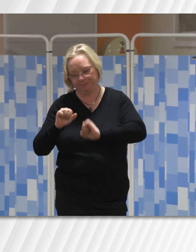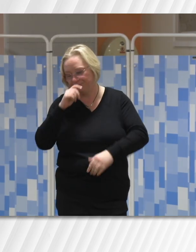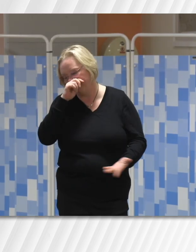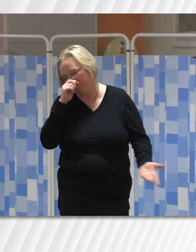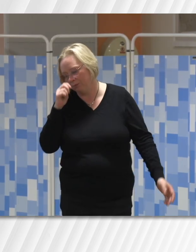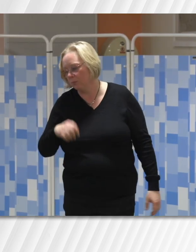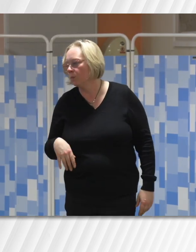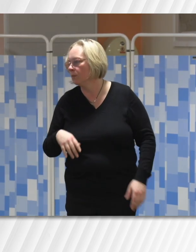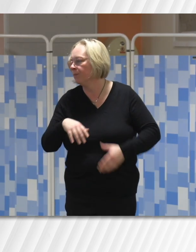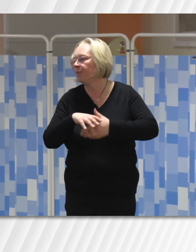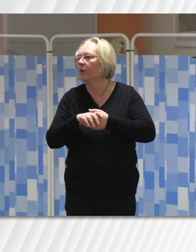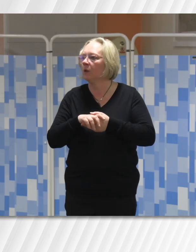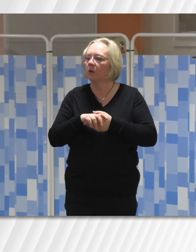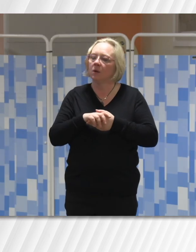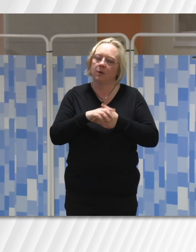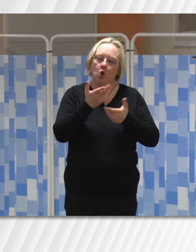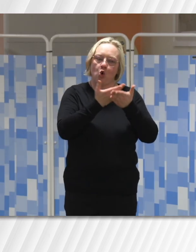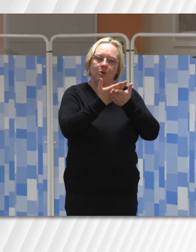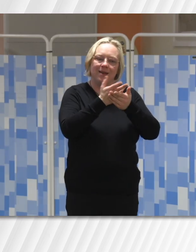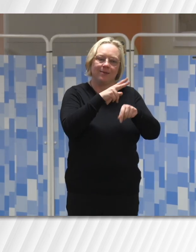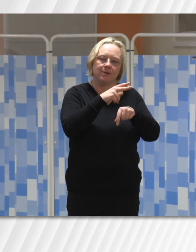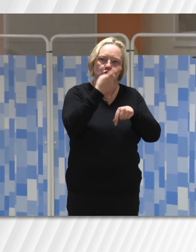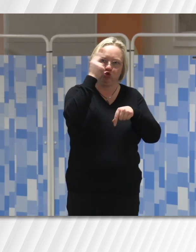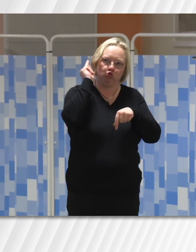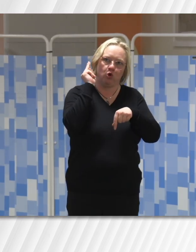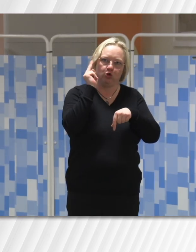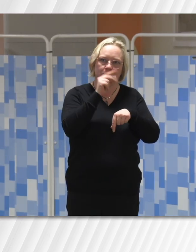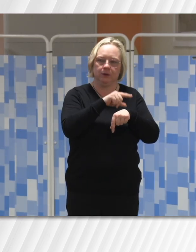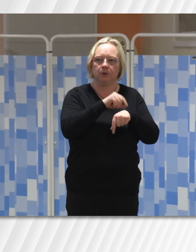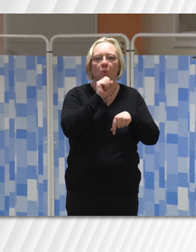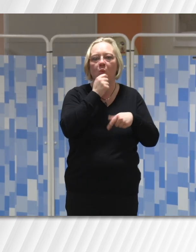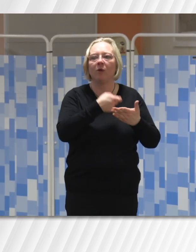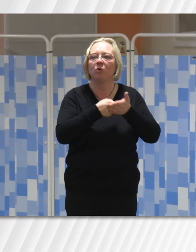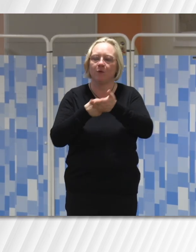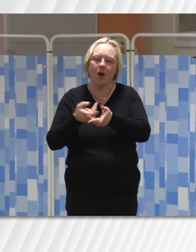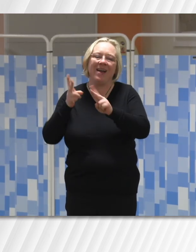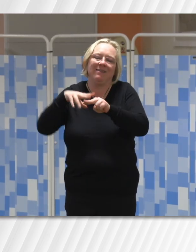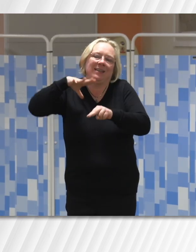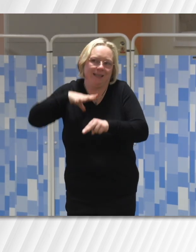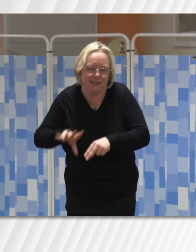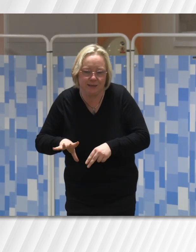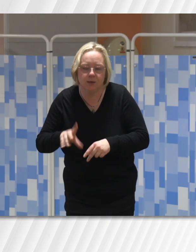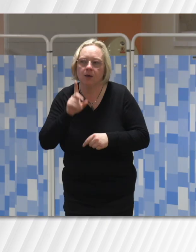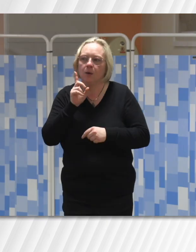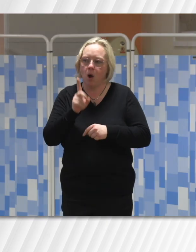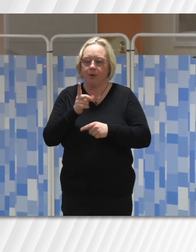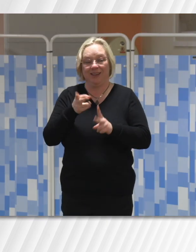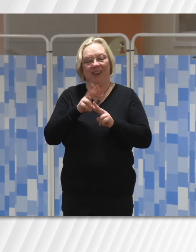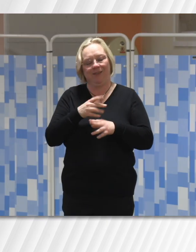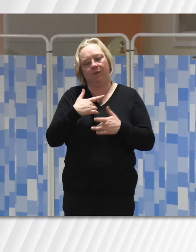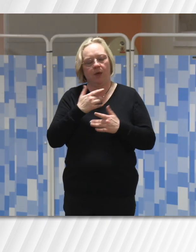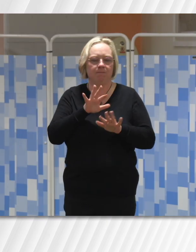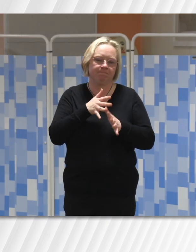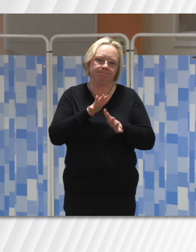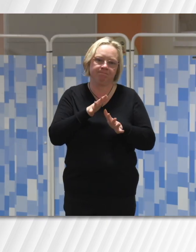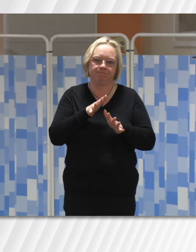to the consultant neurologists here tend to refer for DAT scans if they need to. But however, if they feel that that